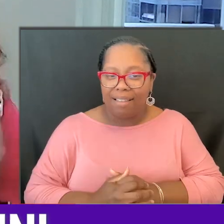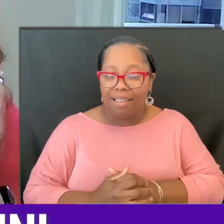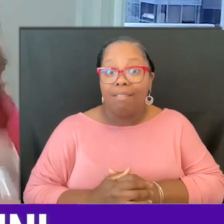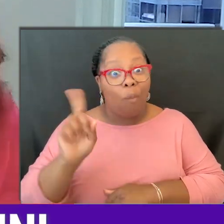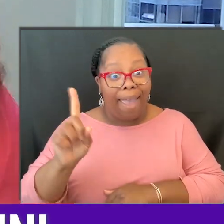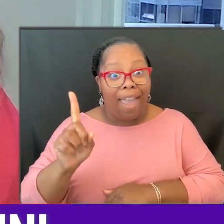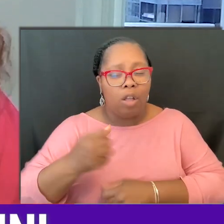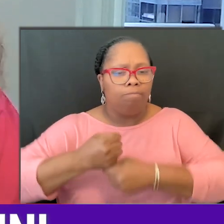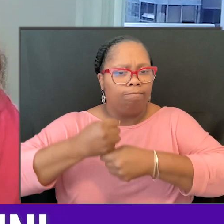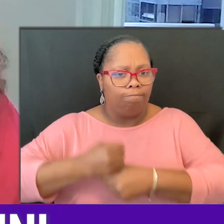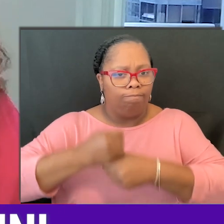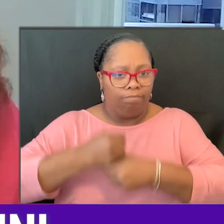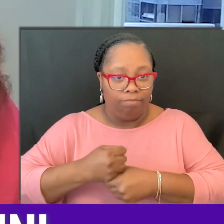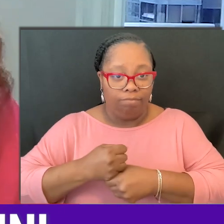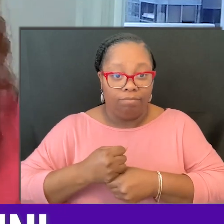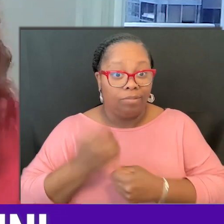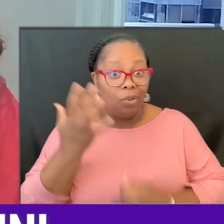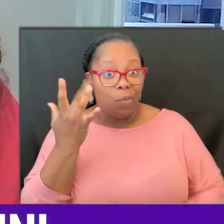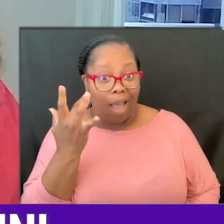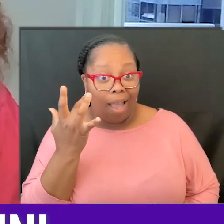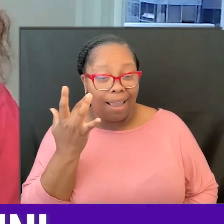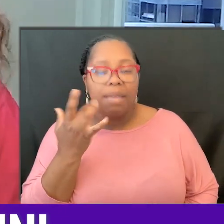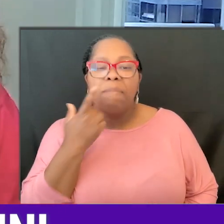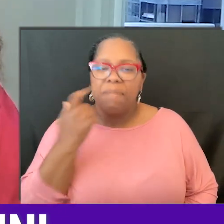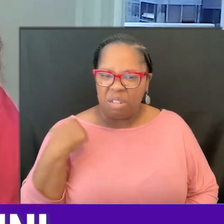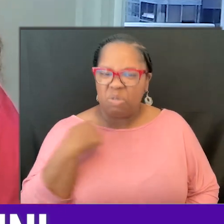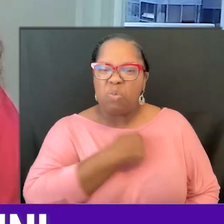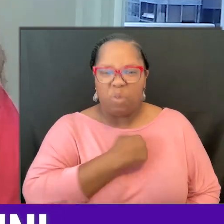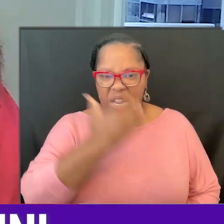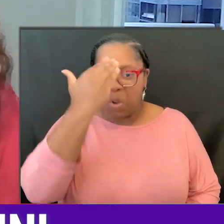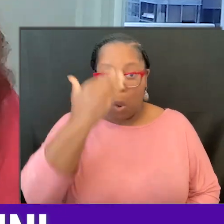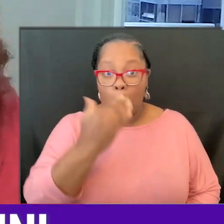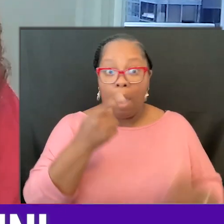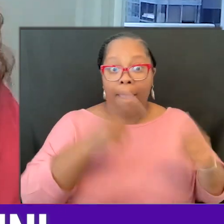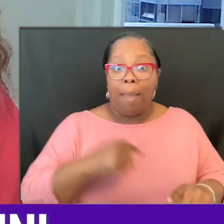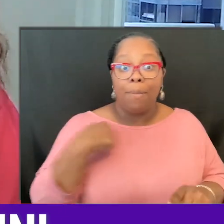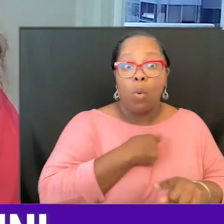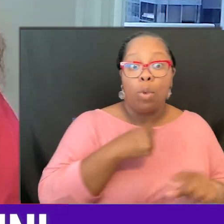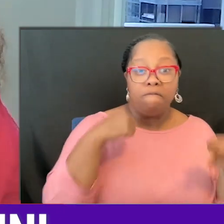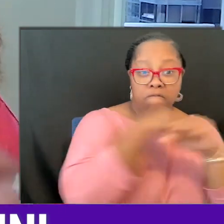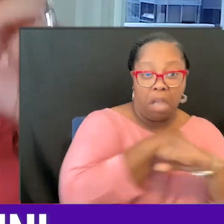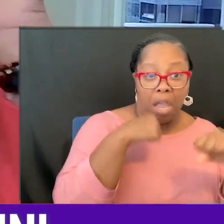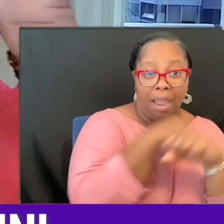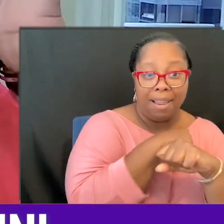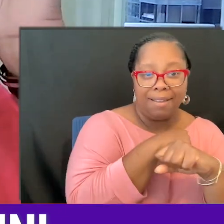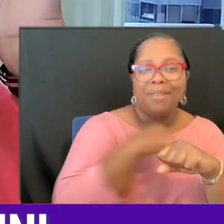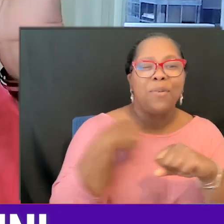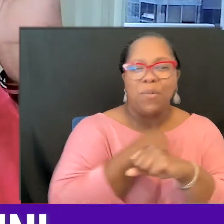because we know that when we fight, we win.